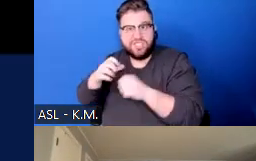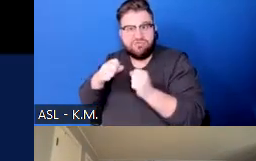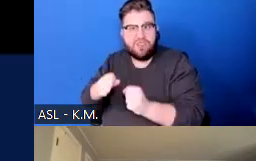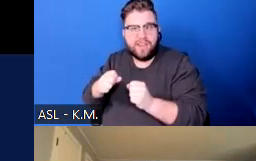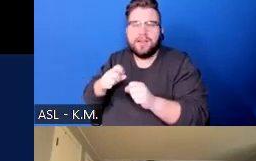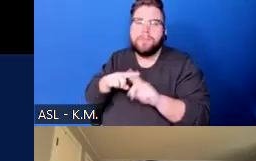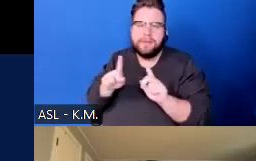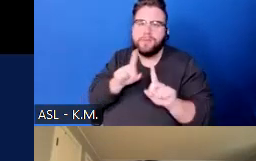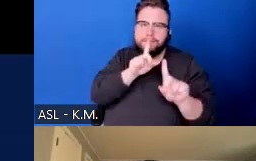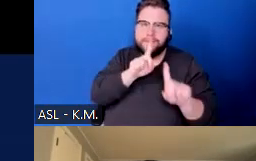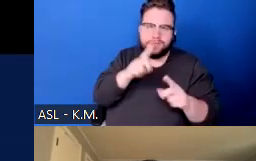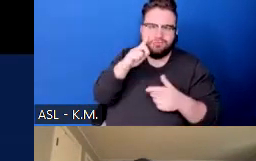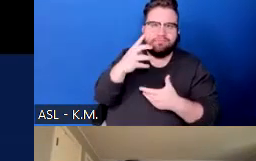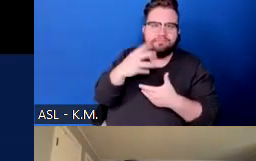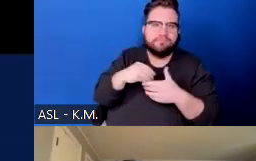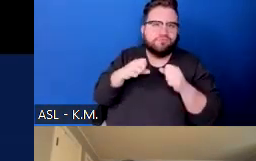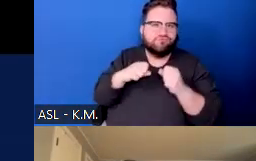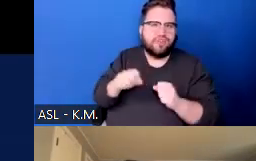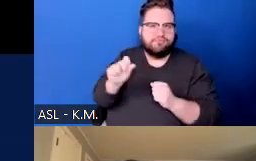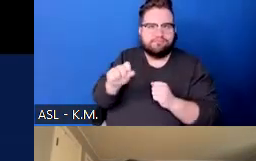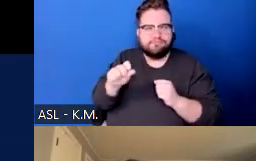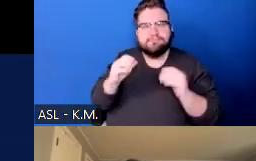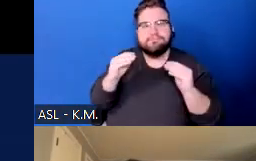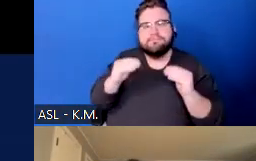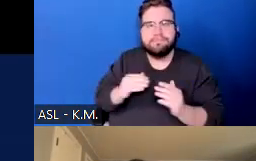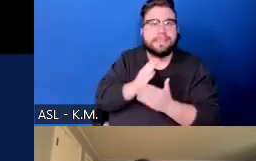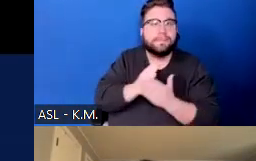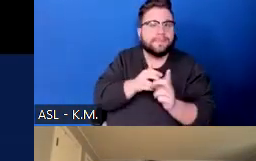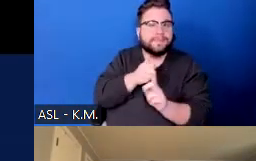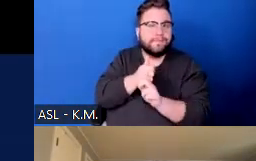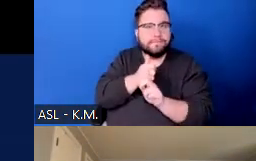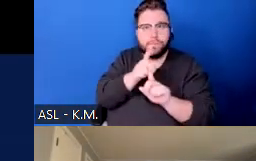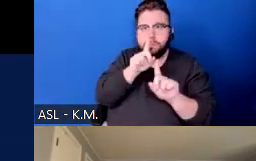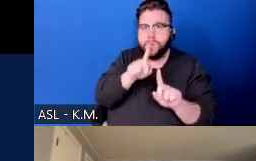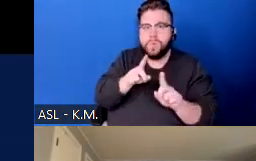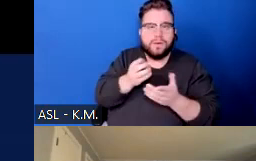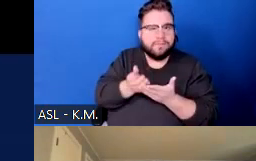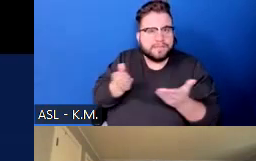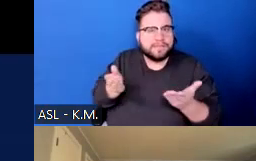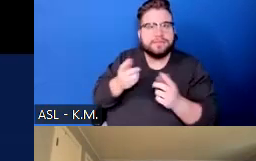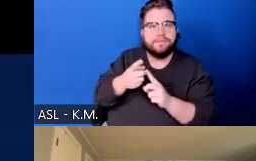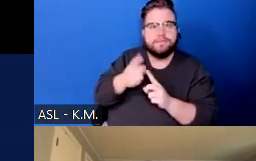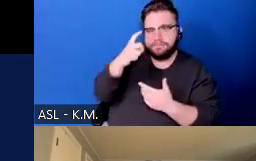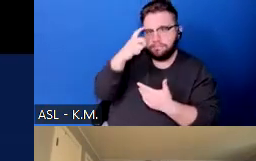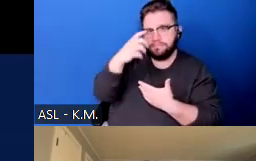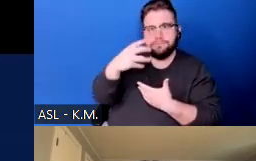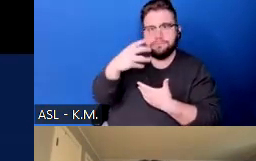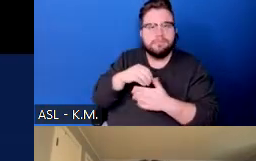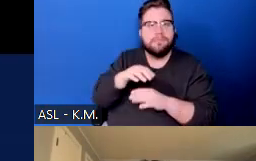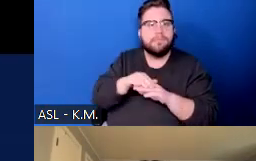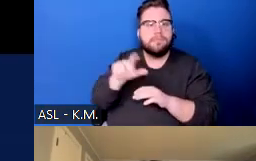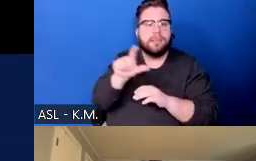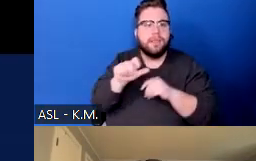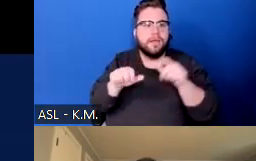So then I'll also touch on a little bit of self-report evidence on passive touch in autism. So on the left here, I have